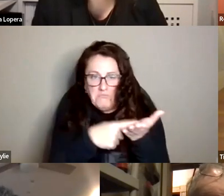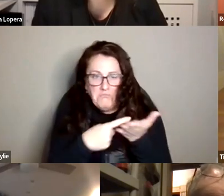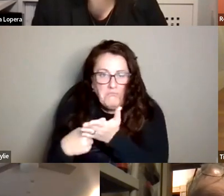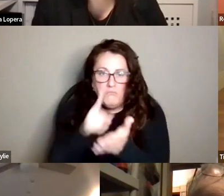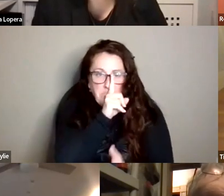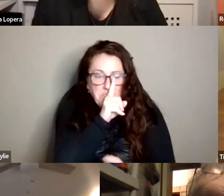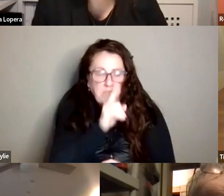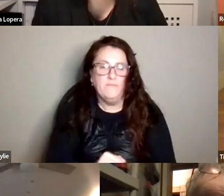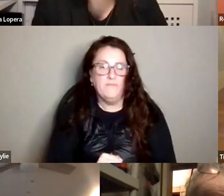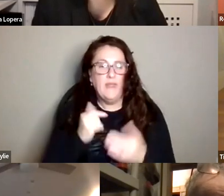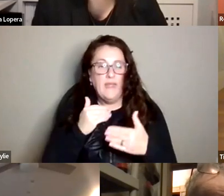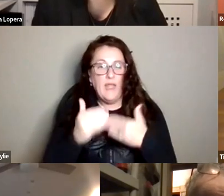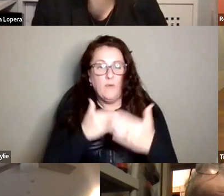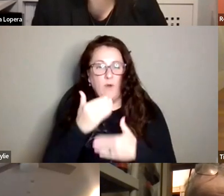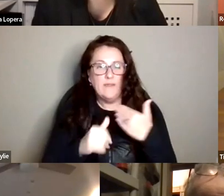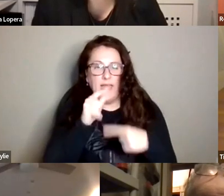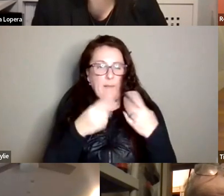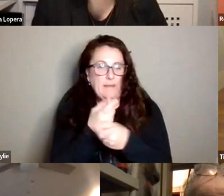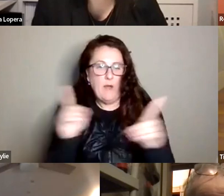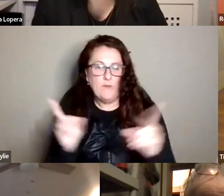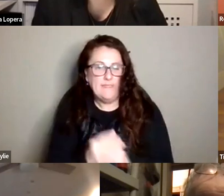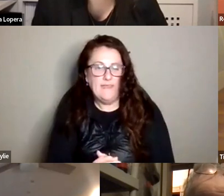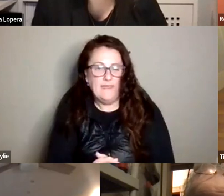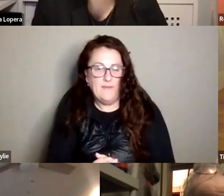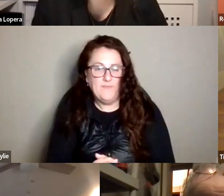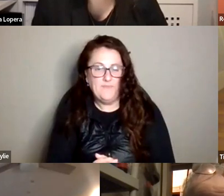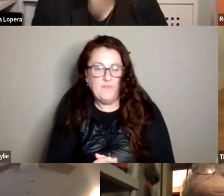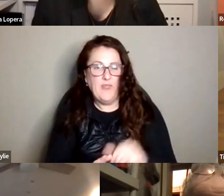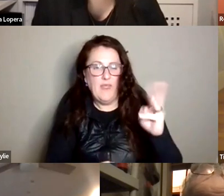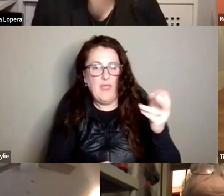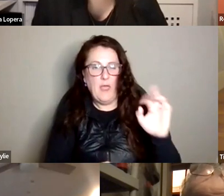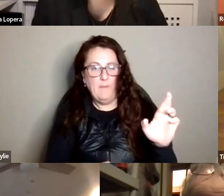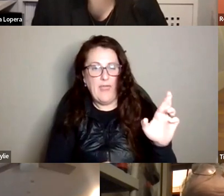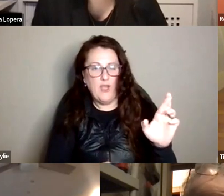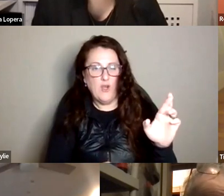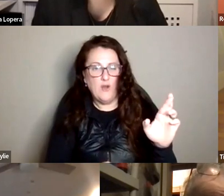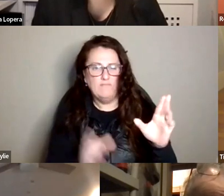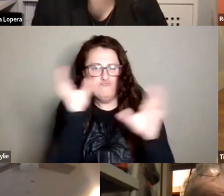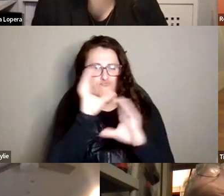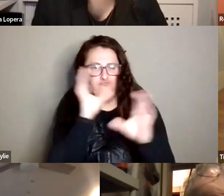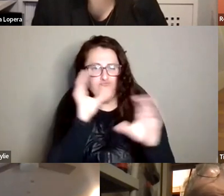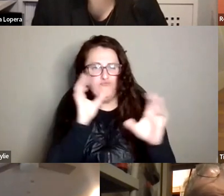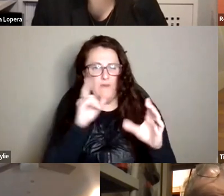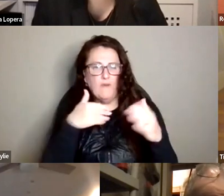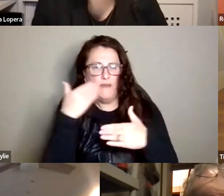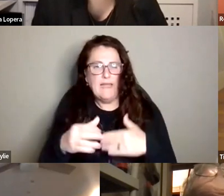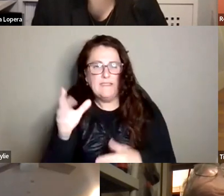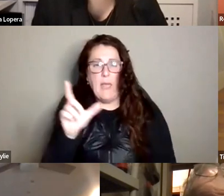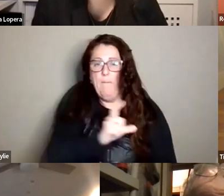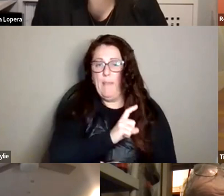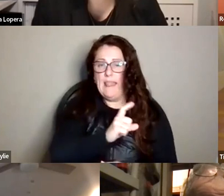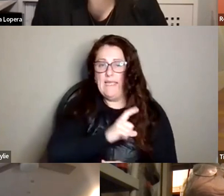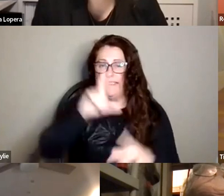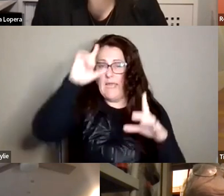This process is not what democracy looks like. The mayor's conducting a serious search for the next police commissioner.